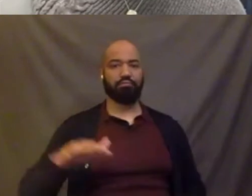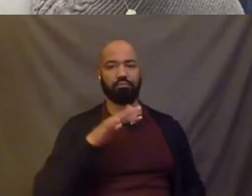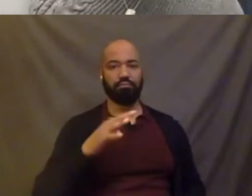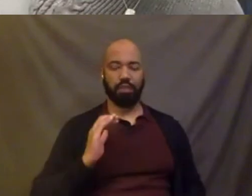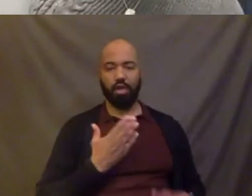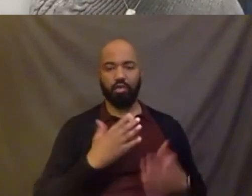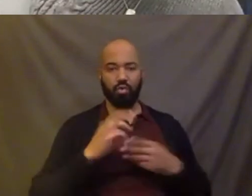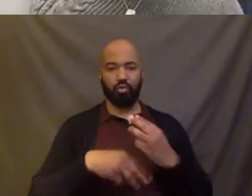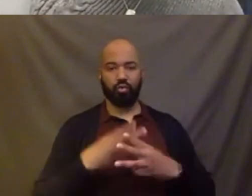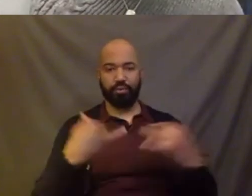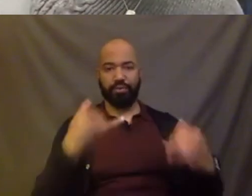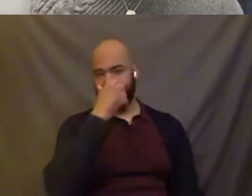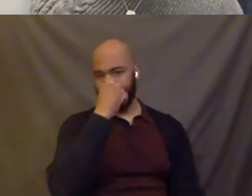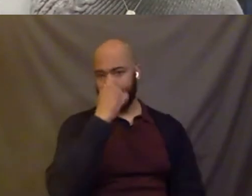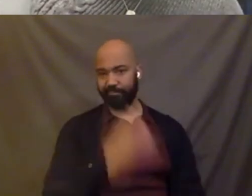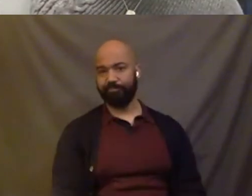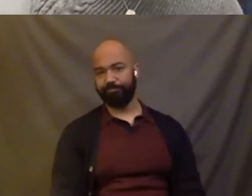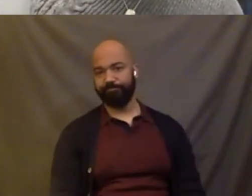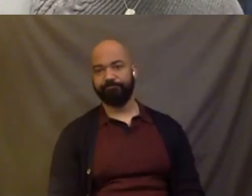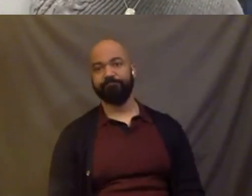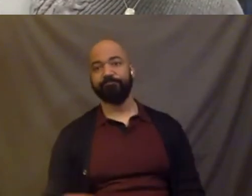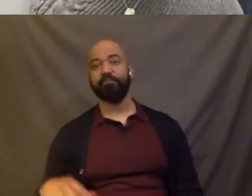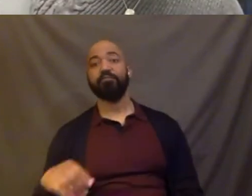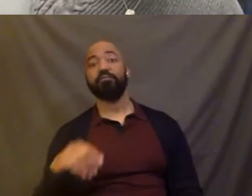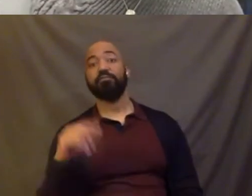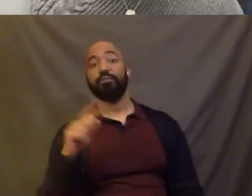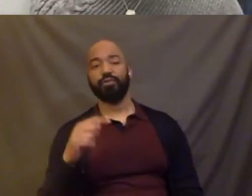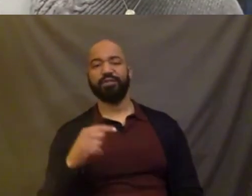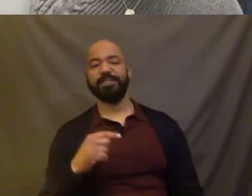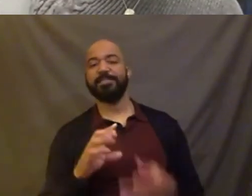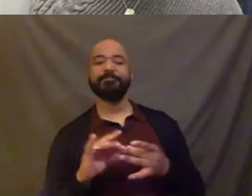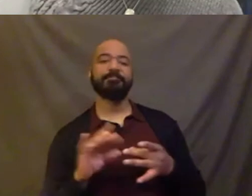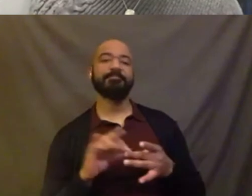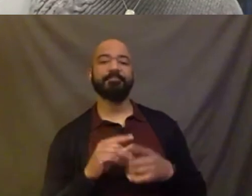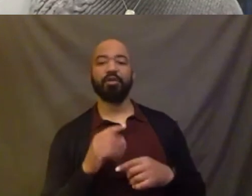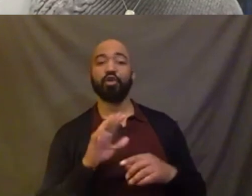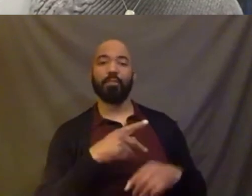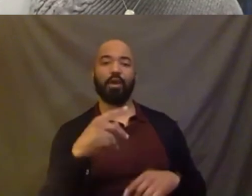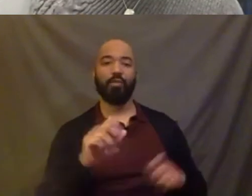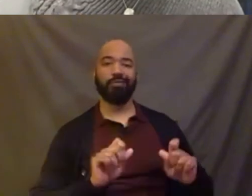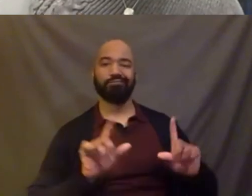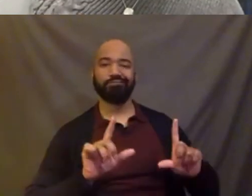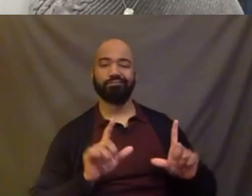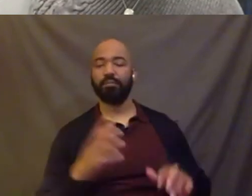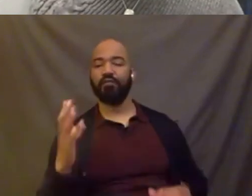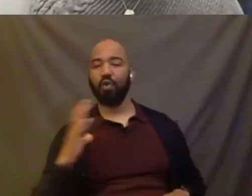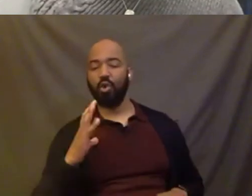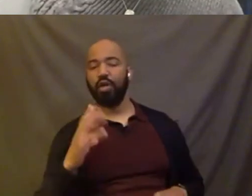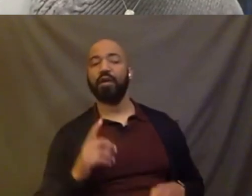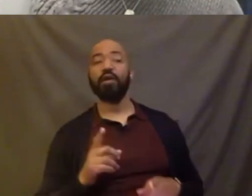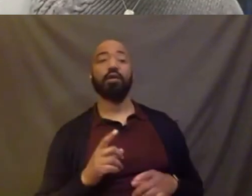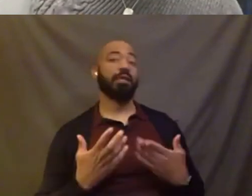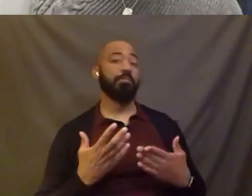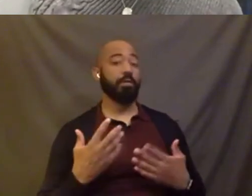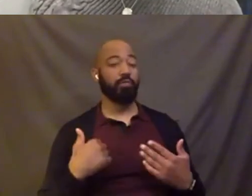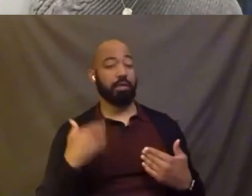So let me pose another one from you teased about it in your slide. Yeah. So and this is something that we probably don't know very much about, or